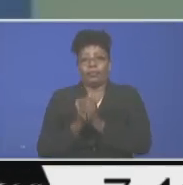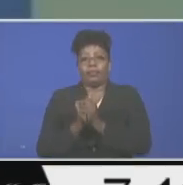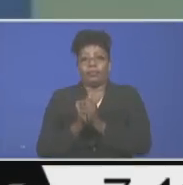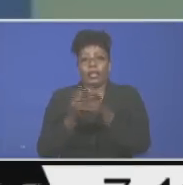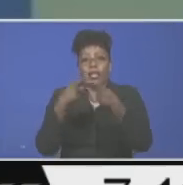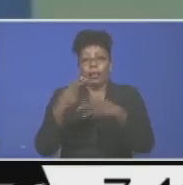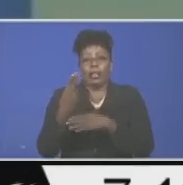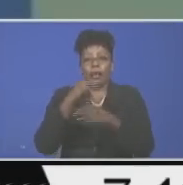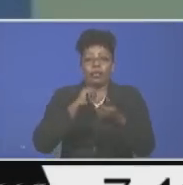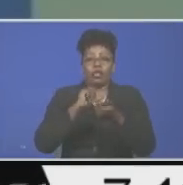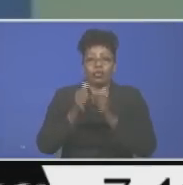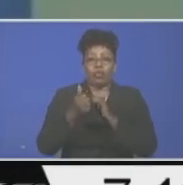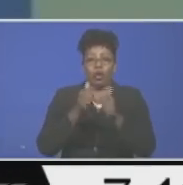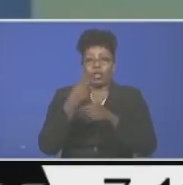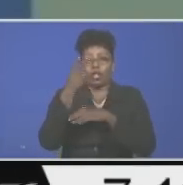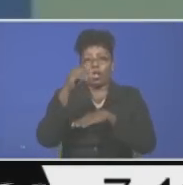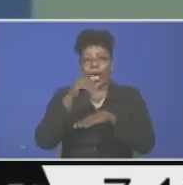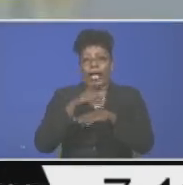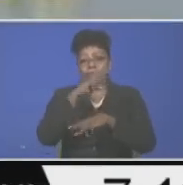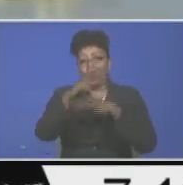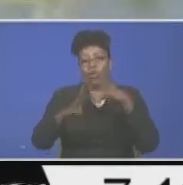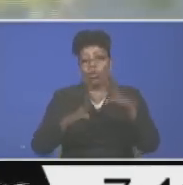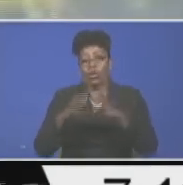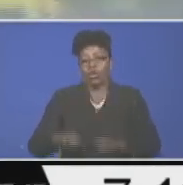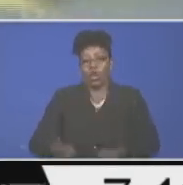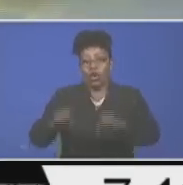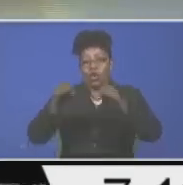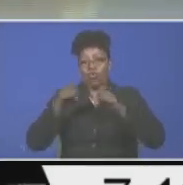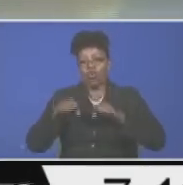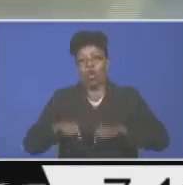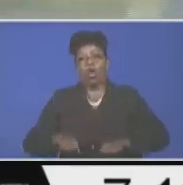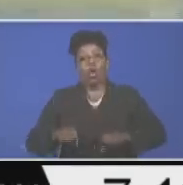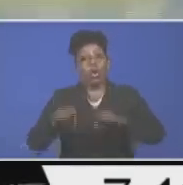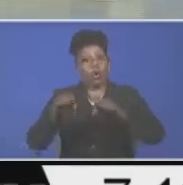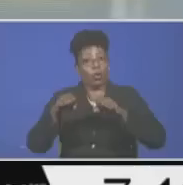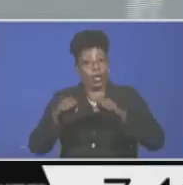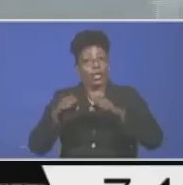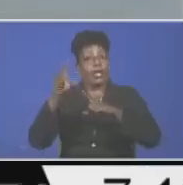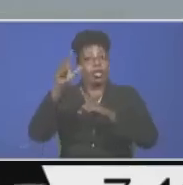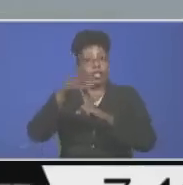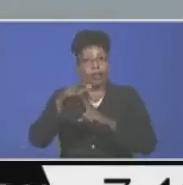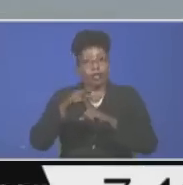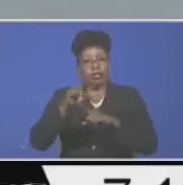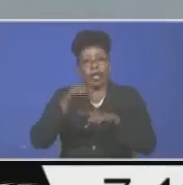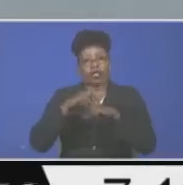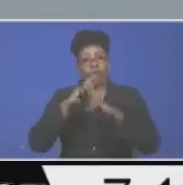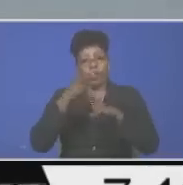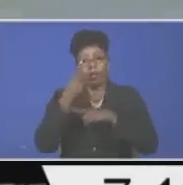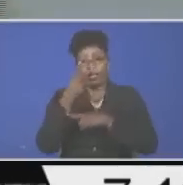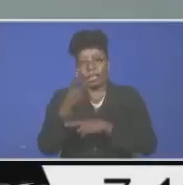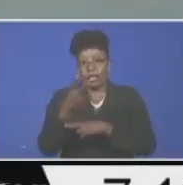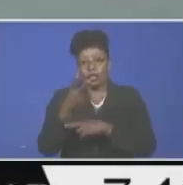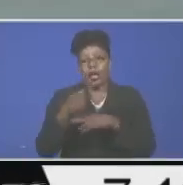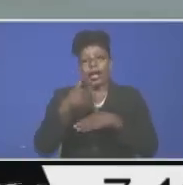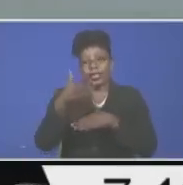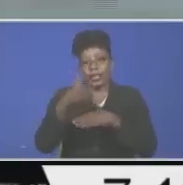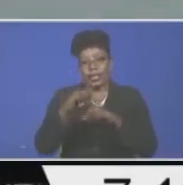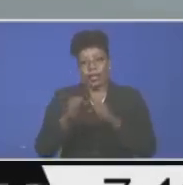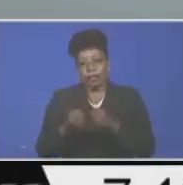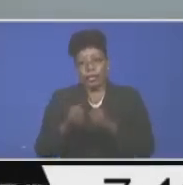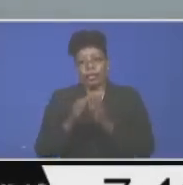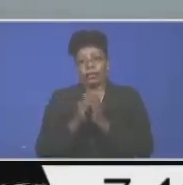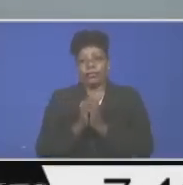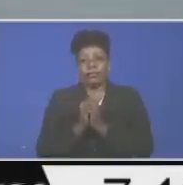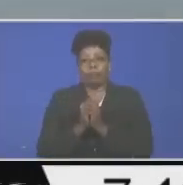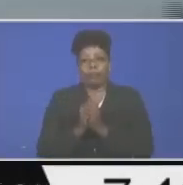And coming up in sports, we'll take a look at the World Rowing Championships. We're just getting started here on the National Report. We'll see you on the next side of the break.